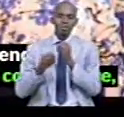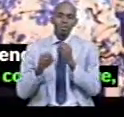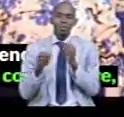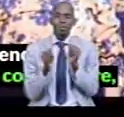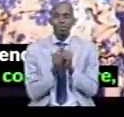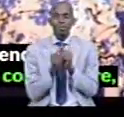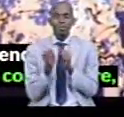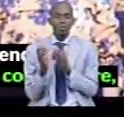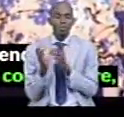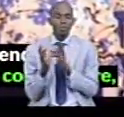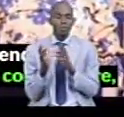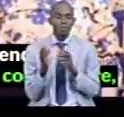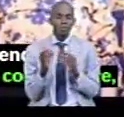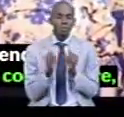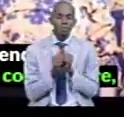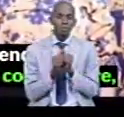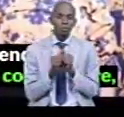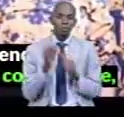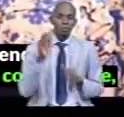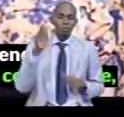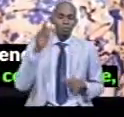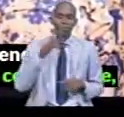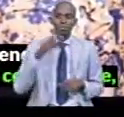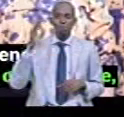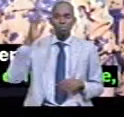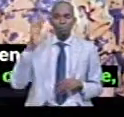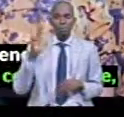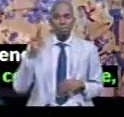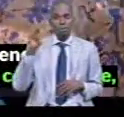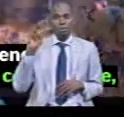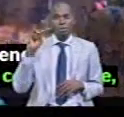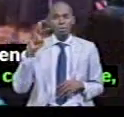we'll see miracles our mind can't